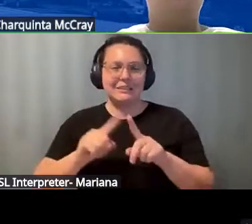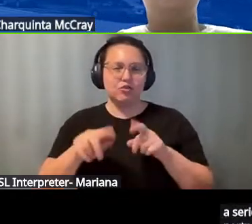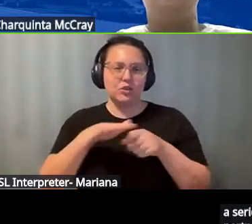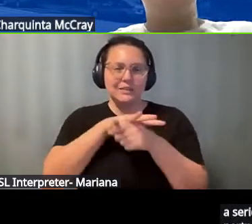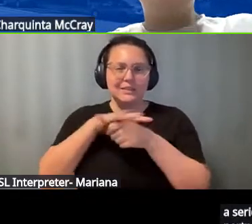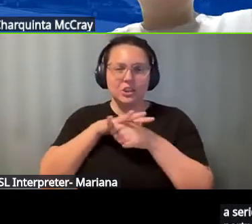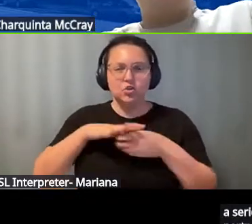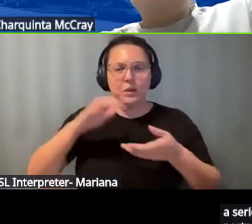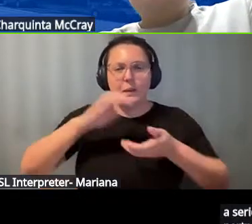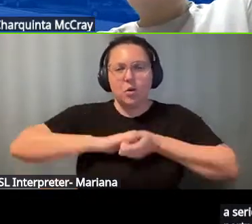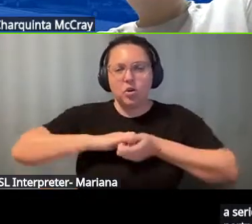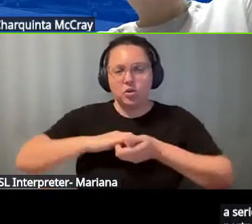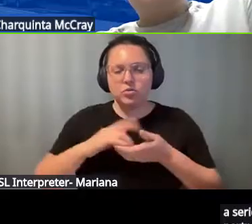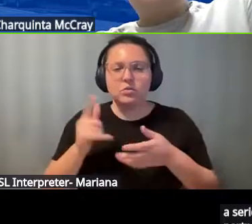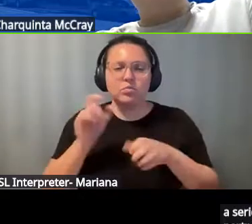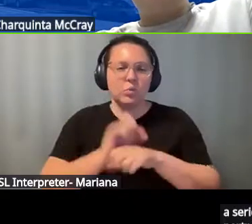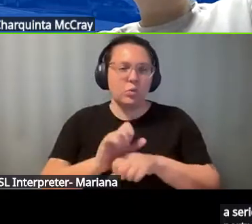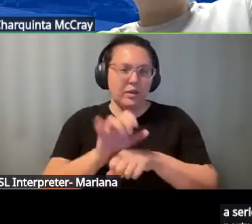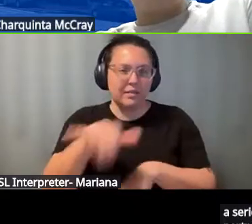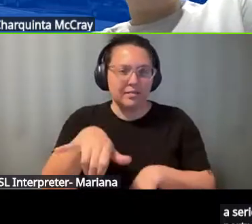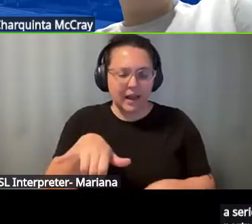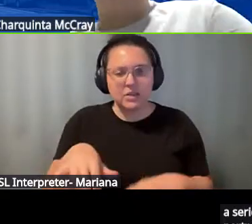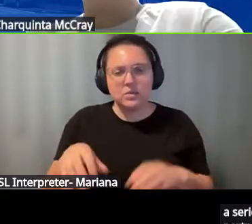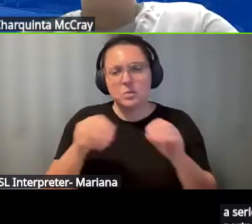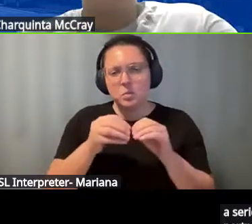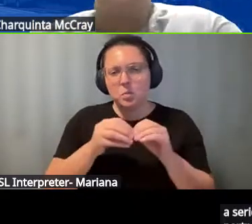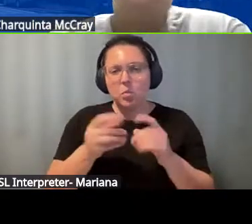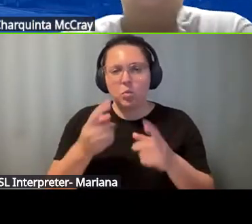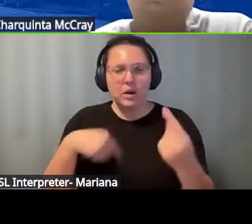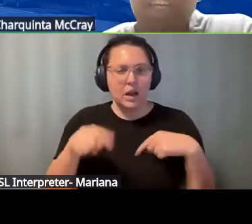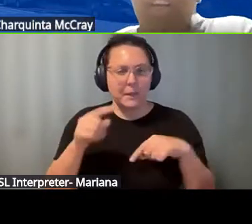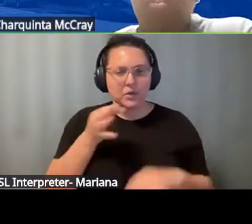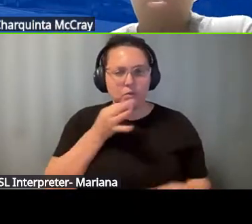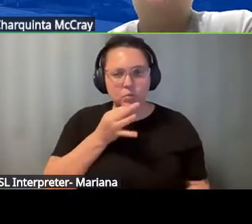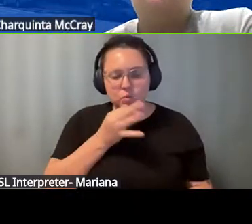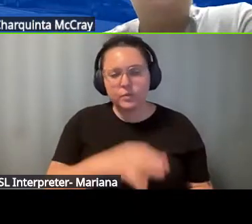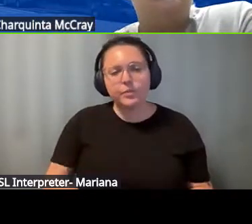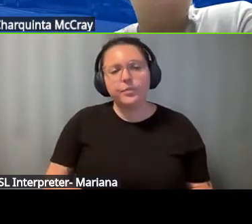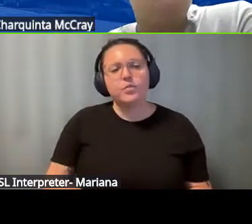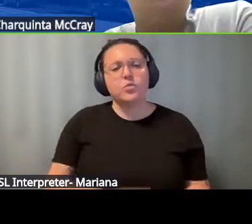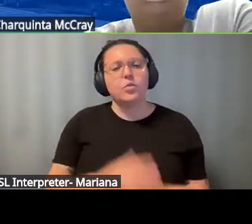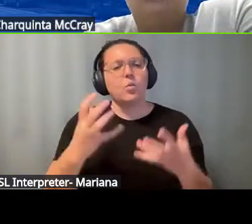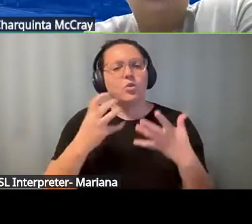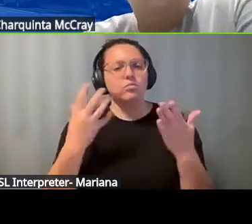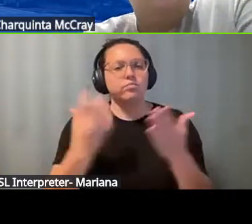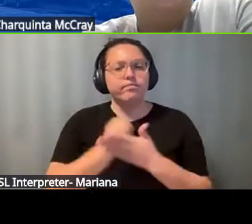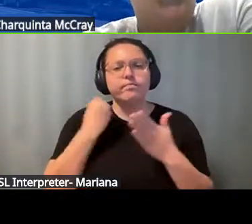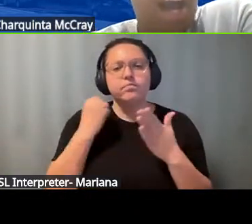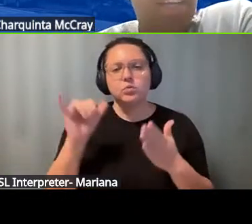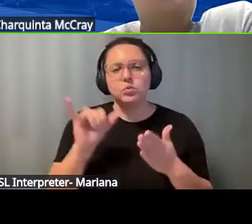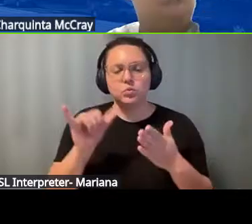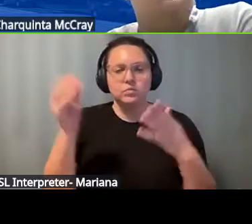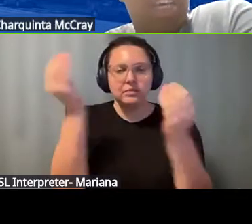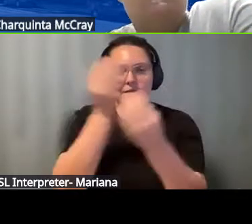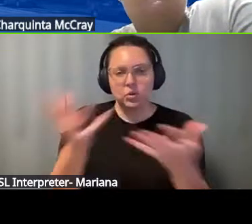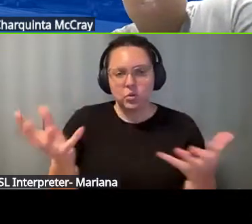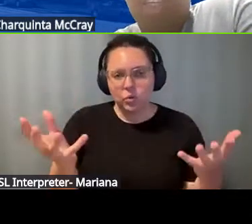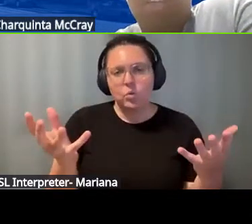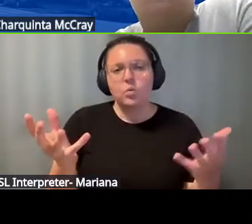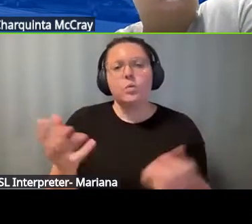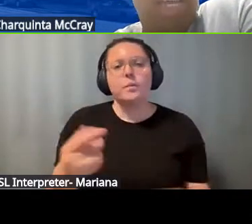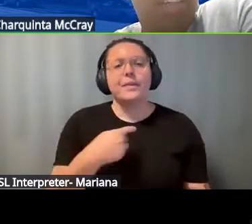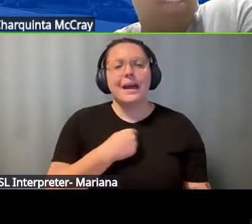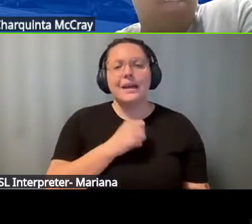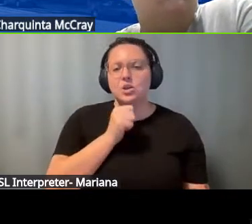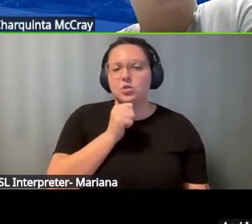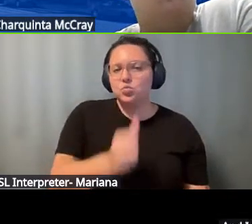working on that. So more to come soon. And I just want to take a quick note to just let everyone know I do not